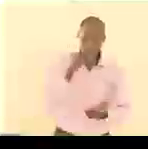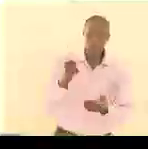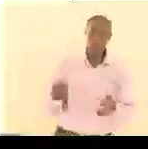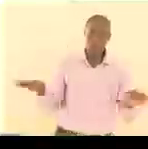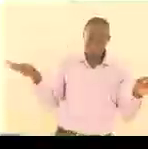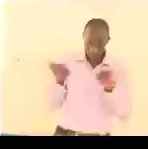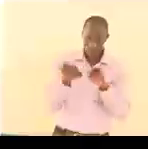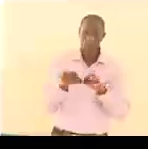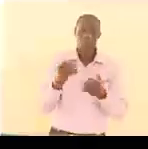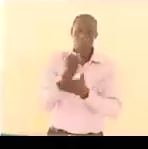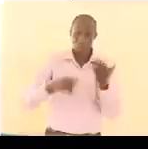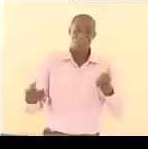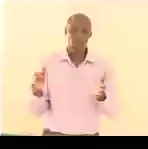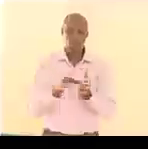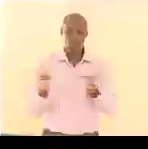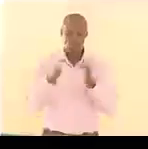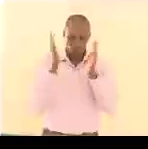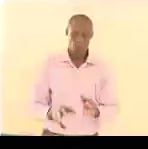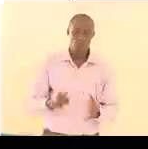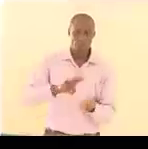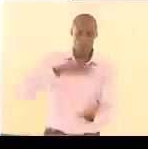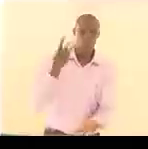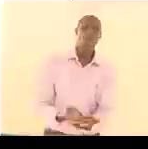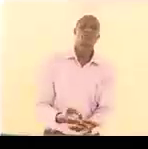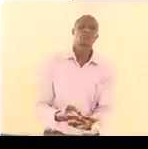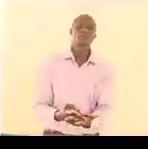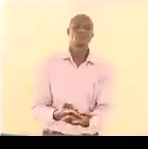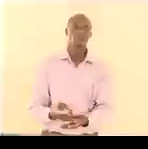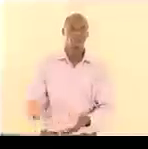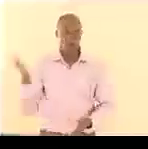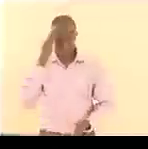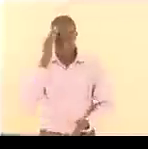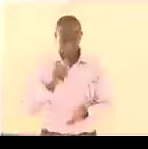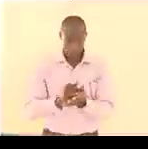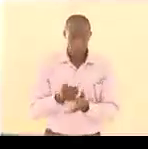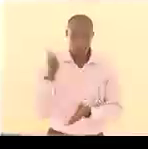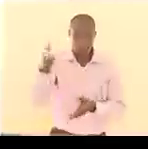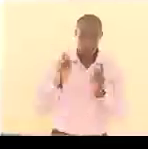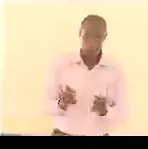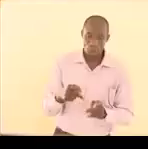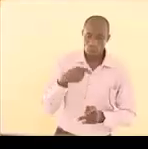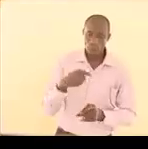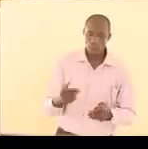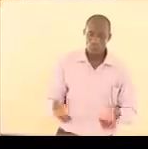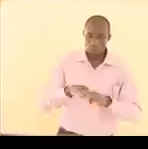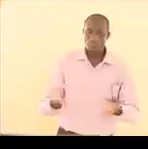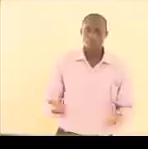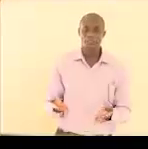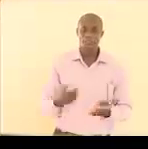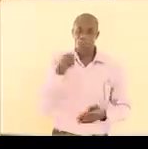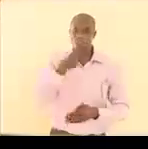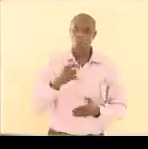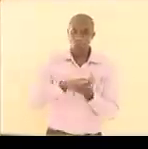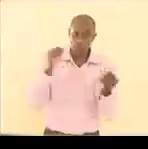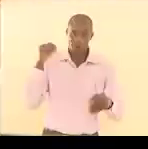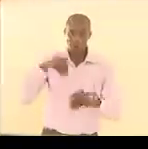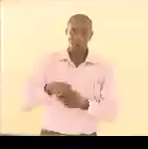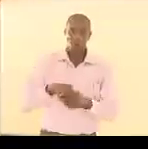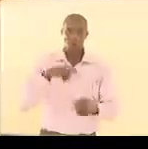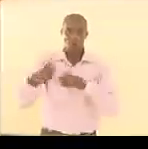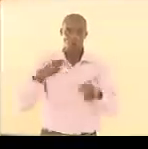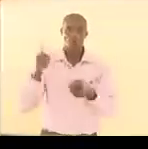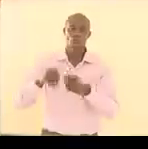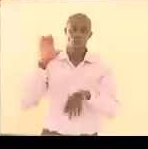Community is an essential part of the Christian witness. Community. I know that there are people, even here, who believe